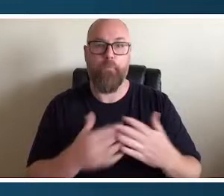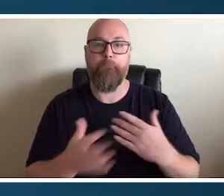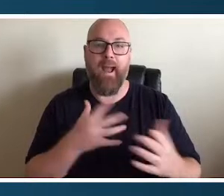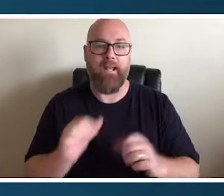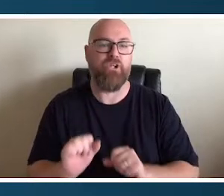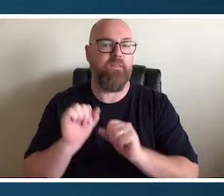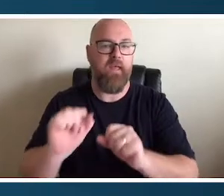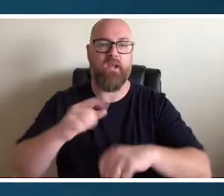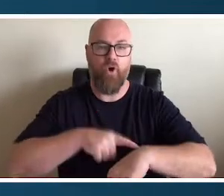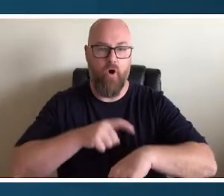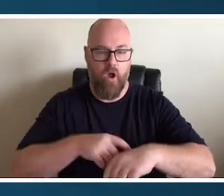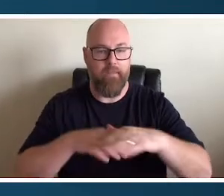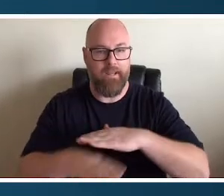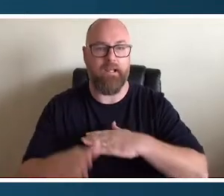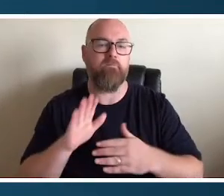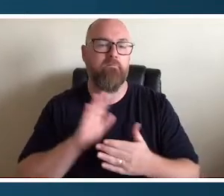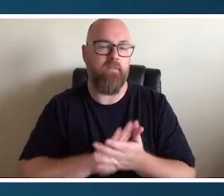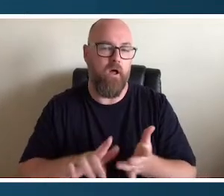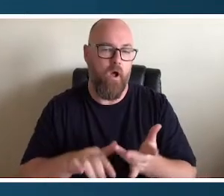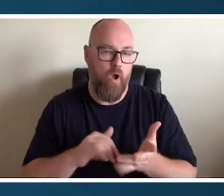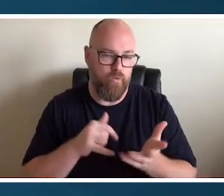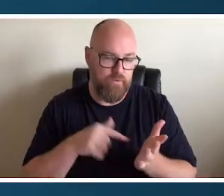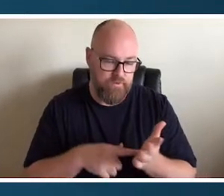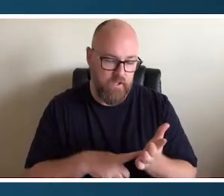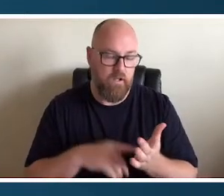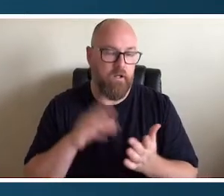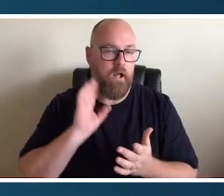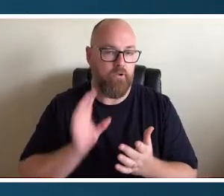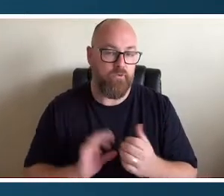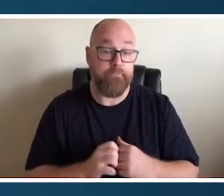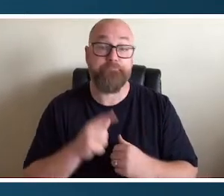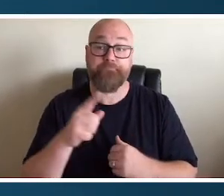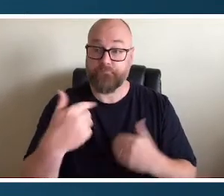country. In terms of health insurance,